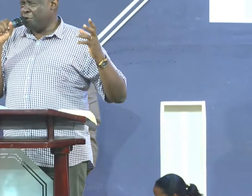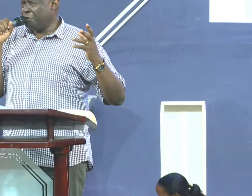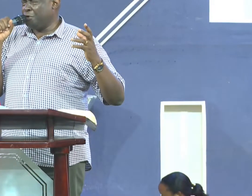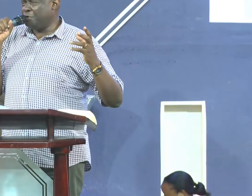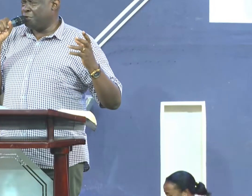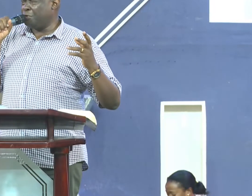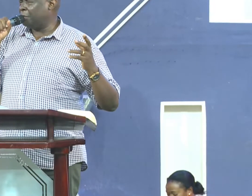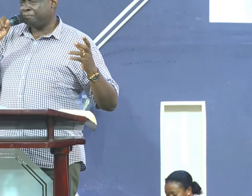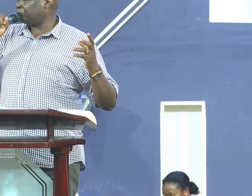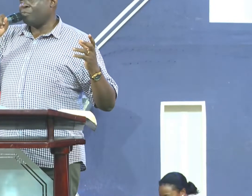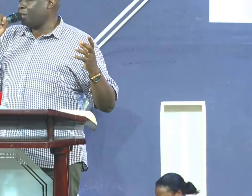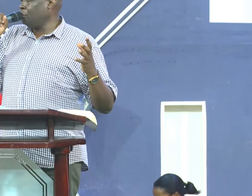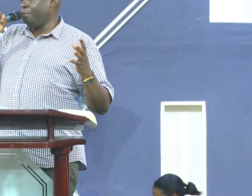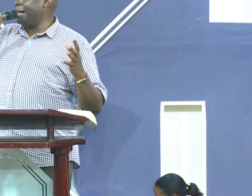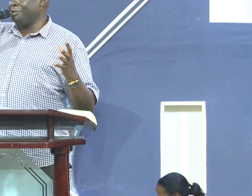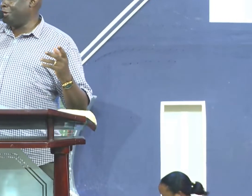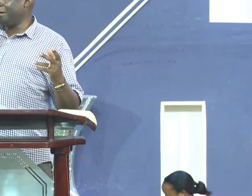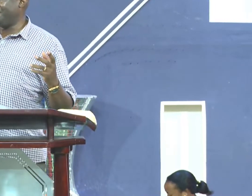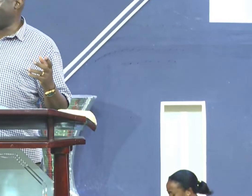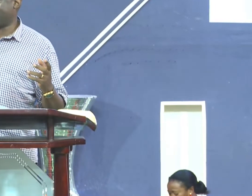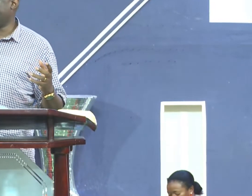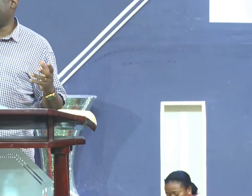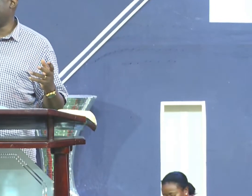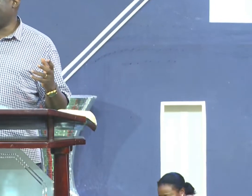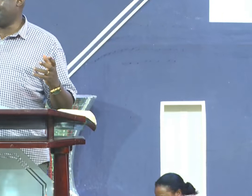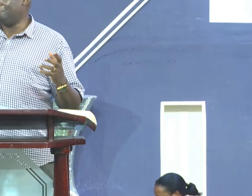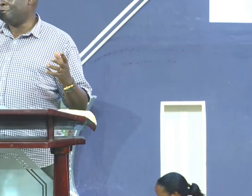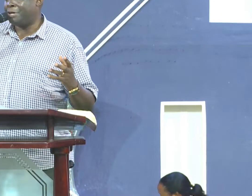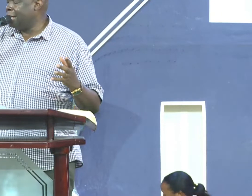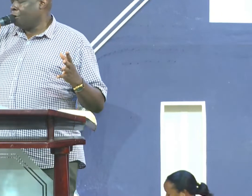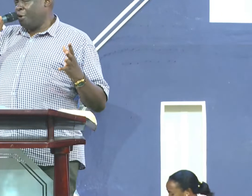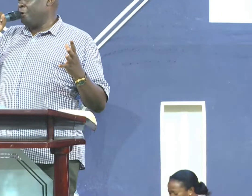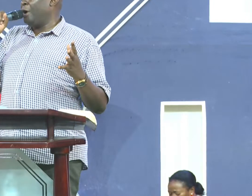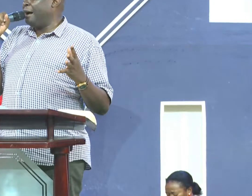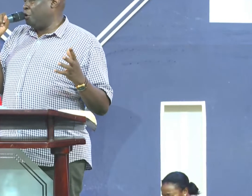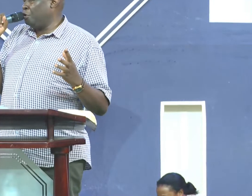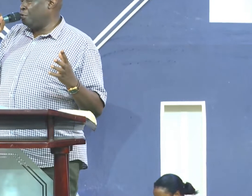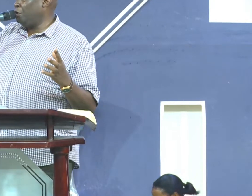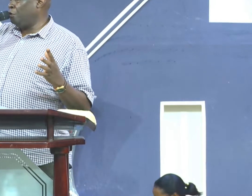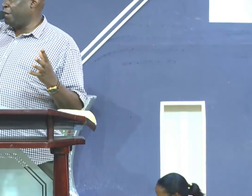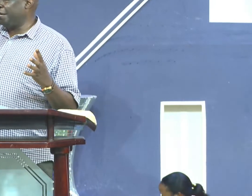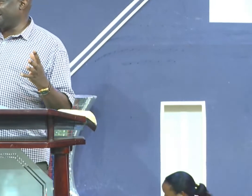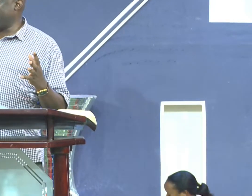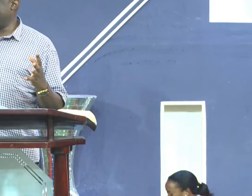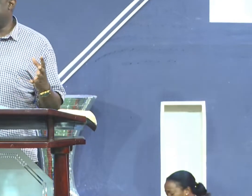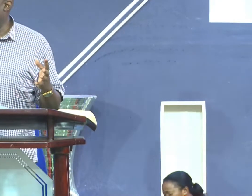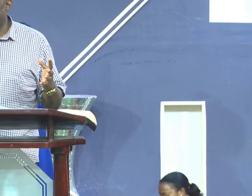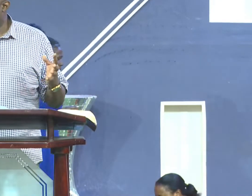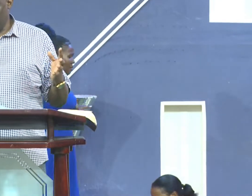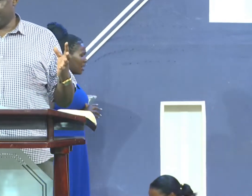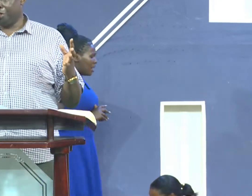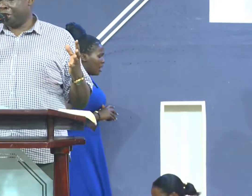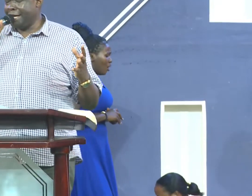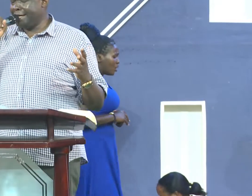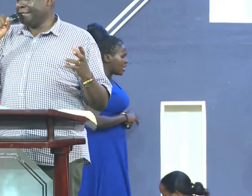bwaffe obwomwoyo obwanjudde maaso go wewaawo n'obwomubiri